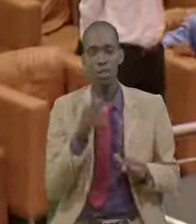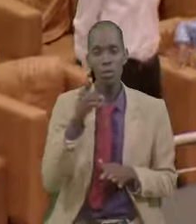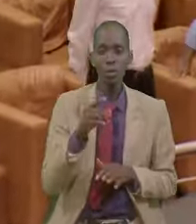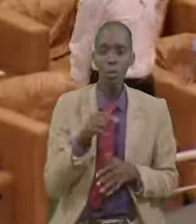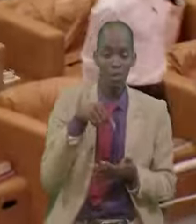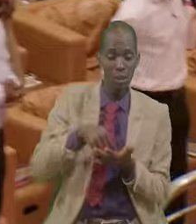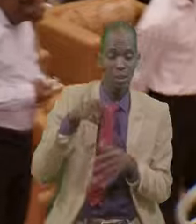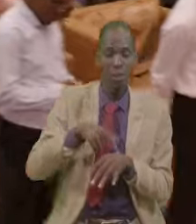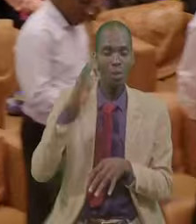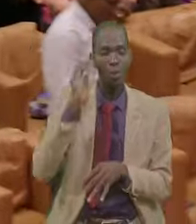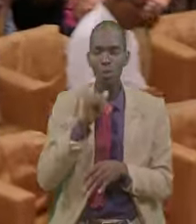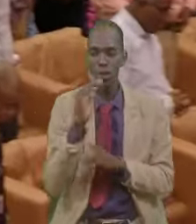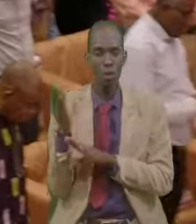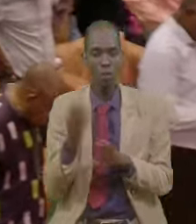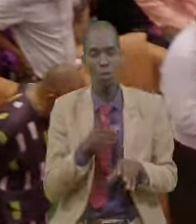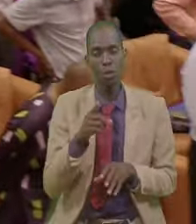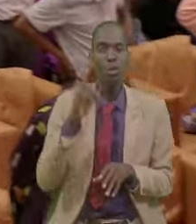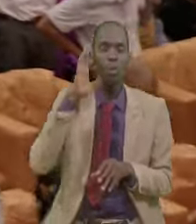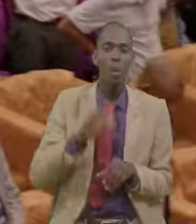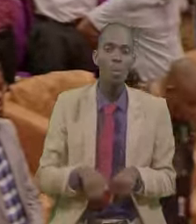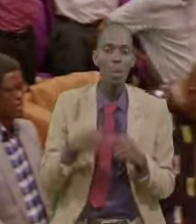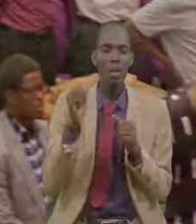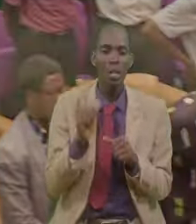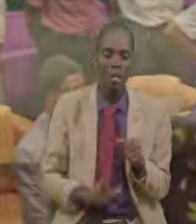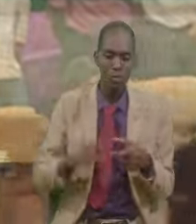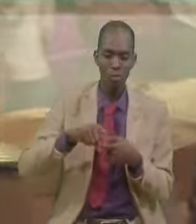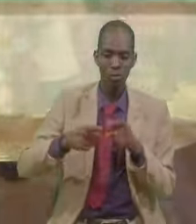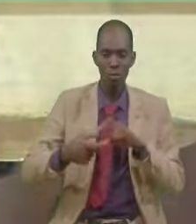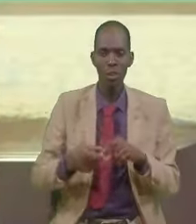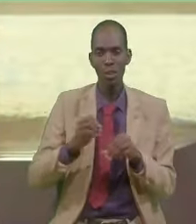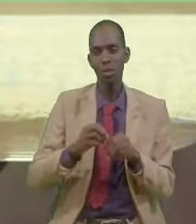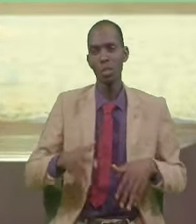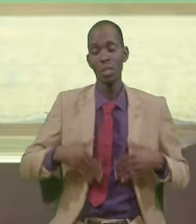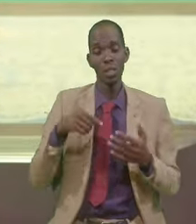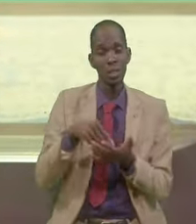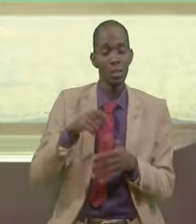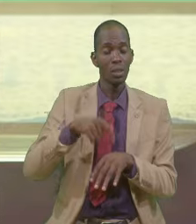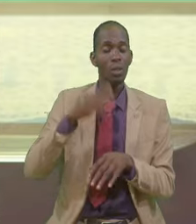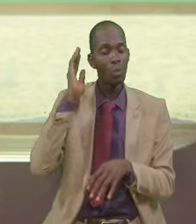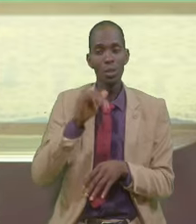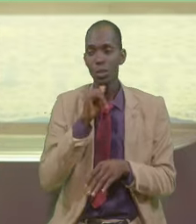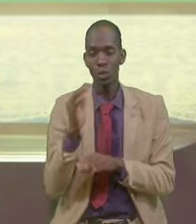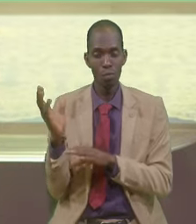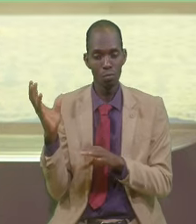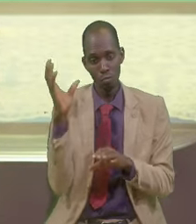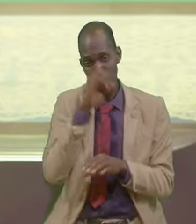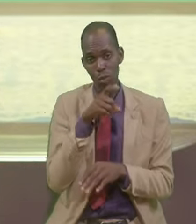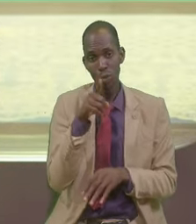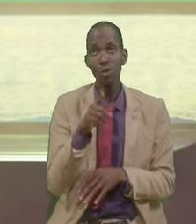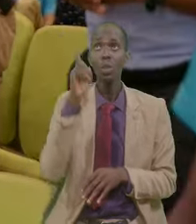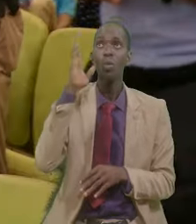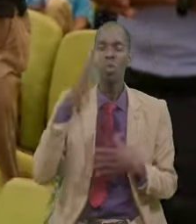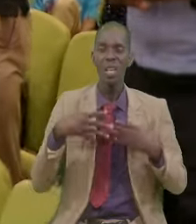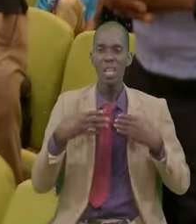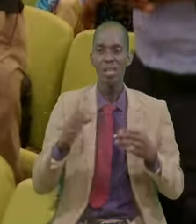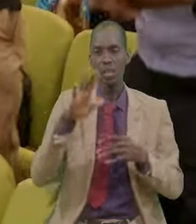will not pass you by. It will break every chain, every shackle in your life. This moment will not pass you by. It will heal your sickness.